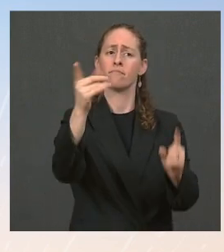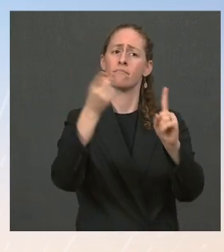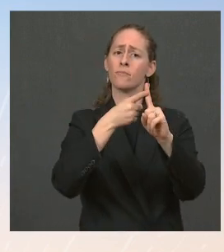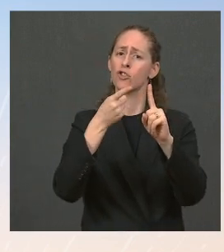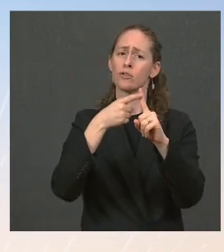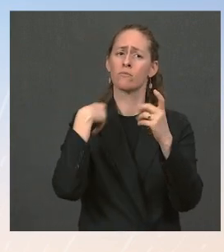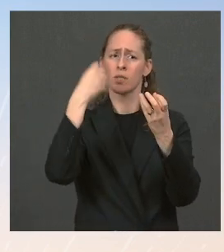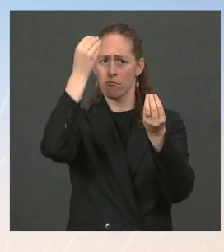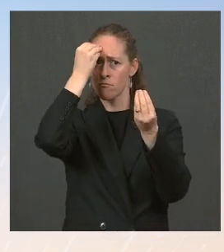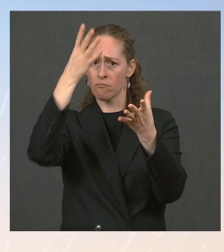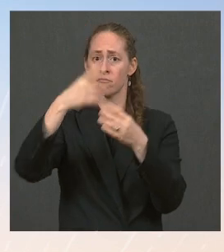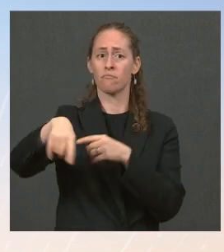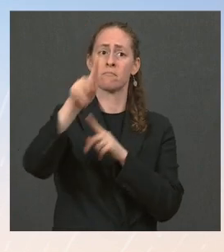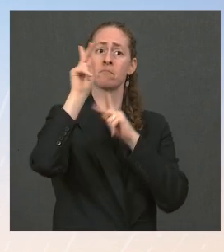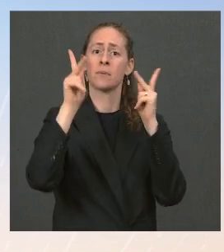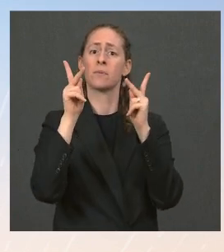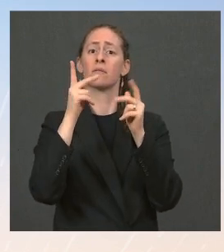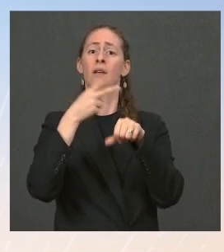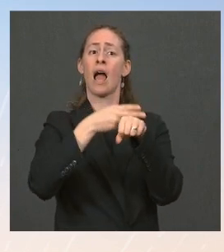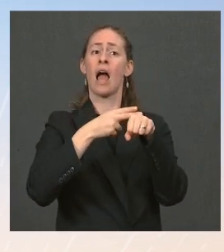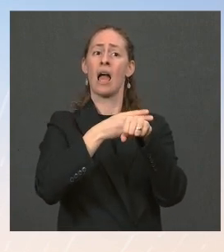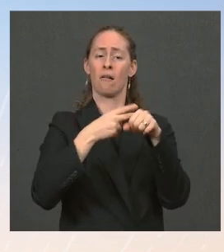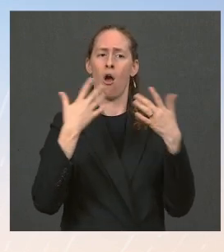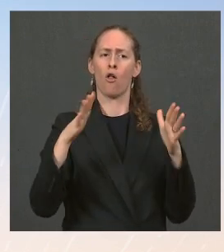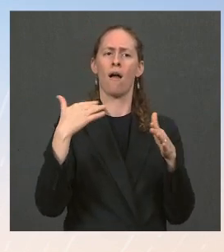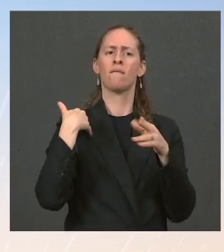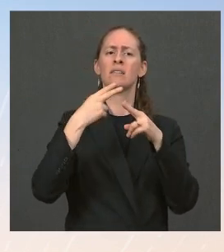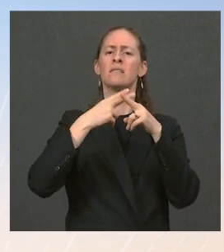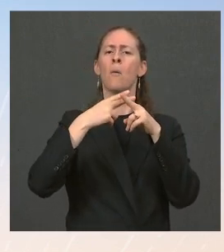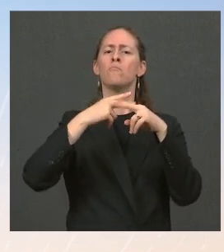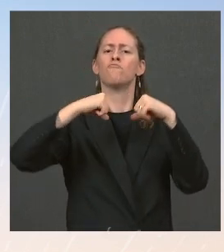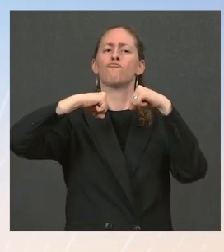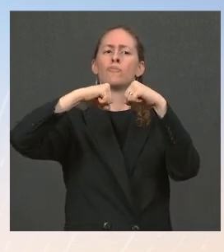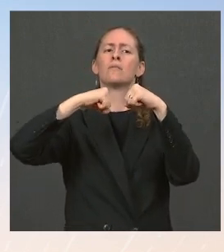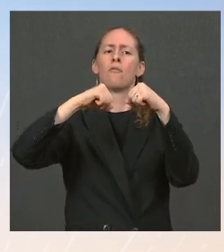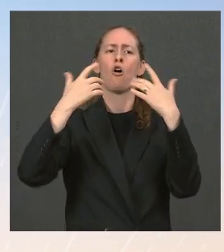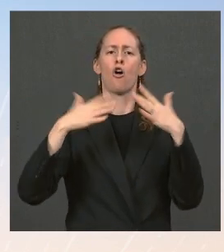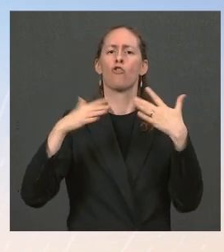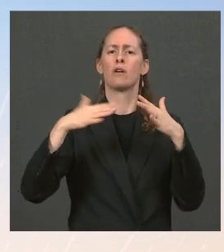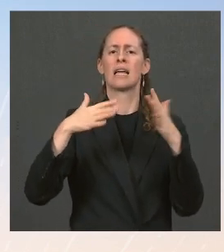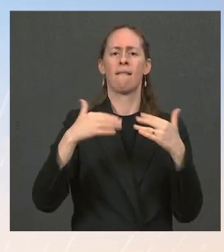status for people who arrived here before July 29th. That is not a status that